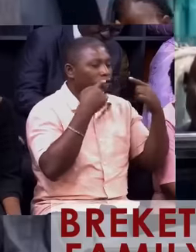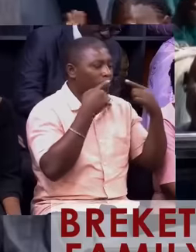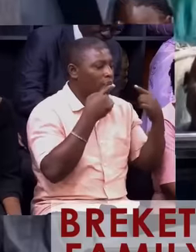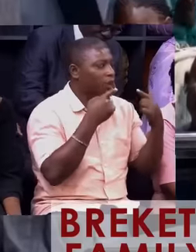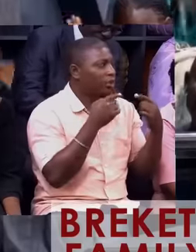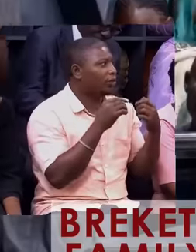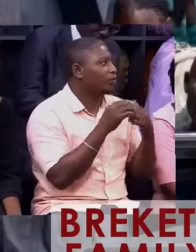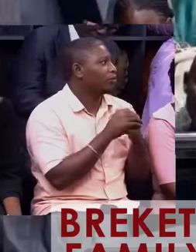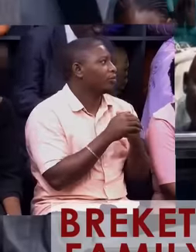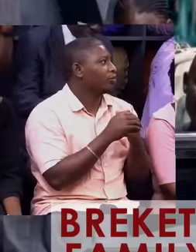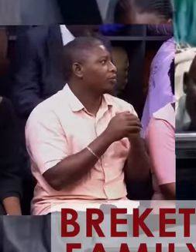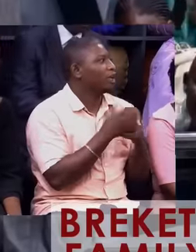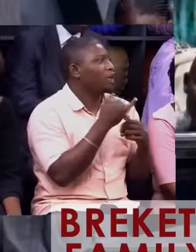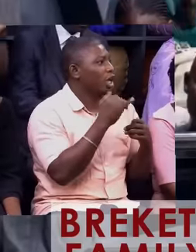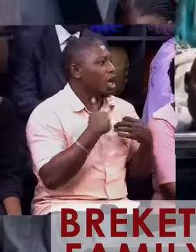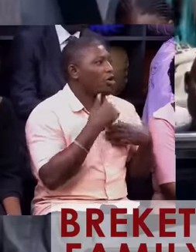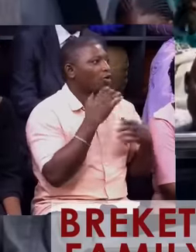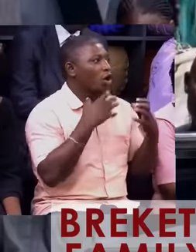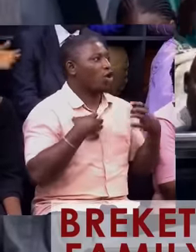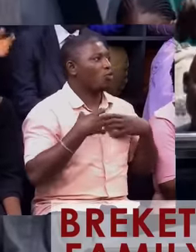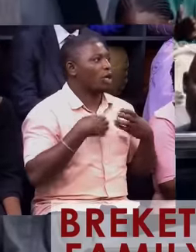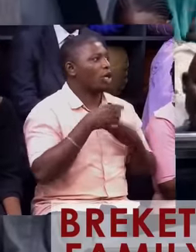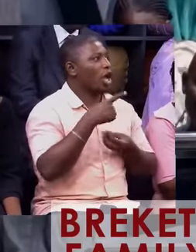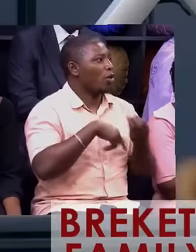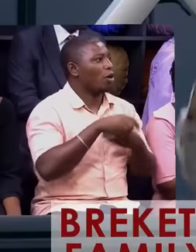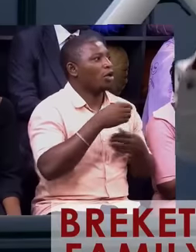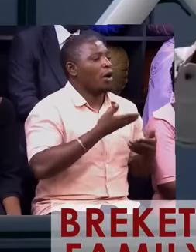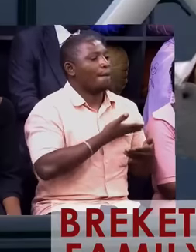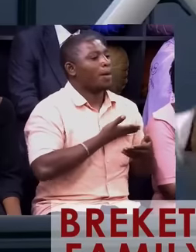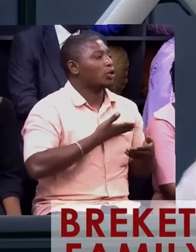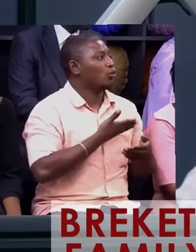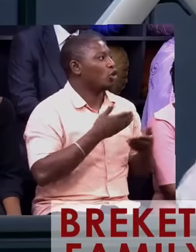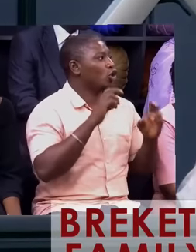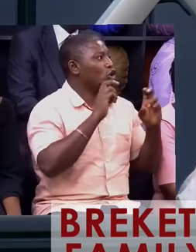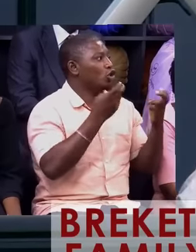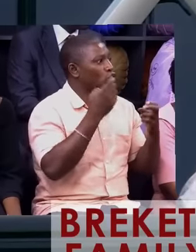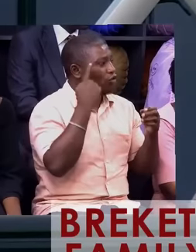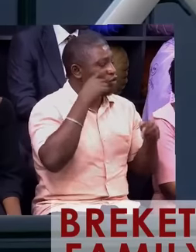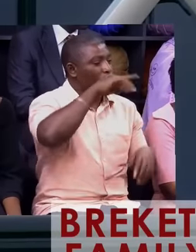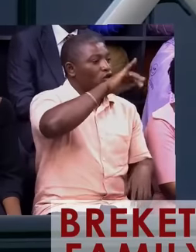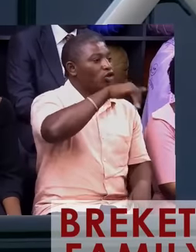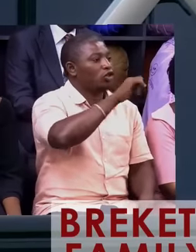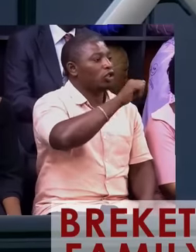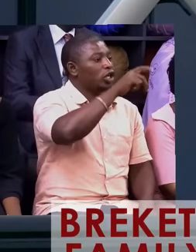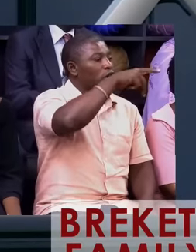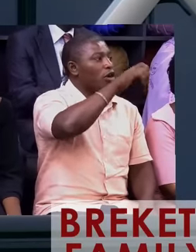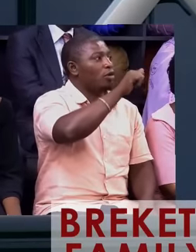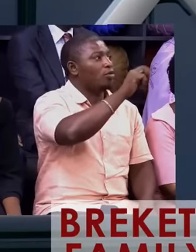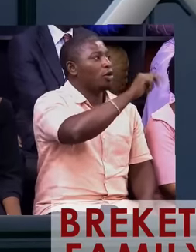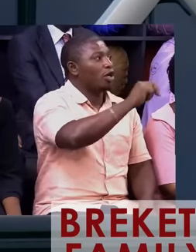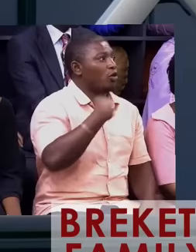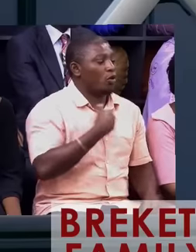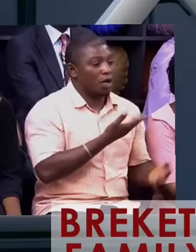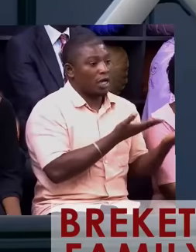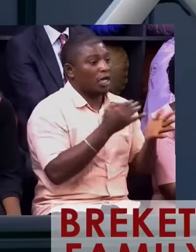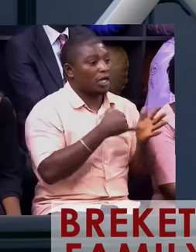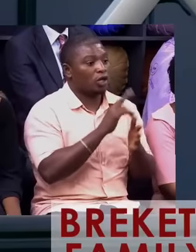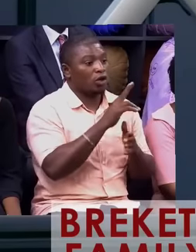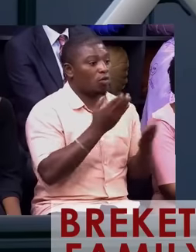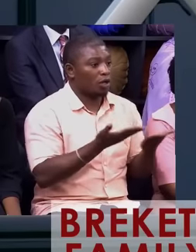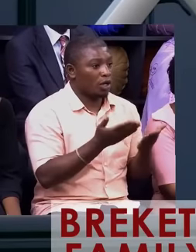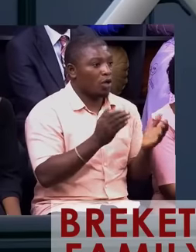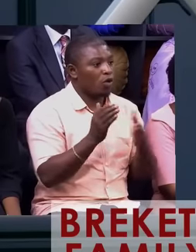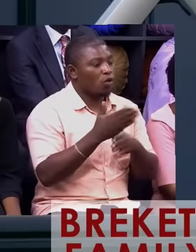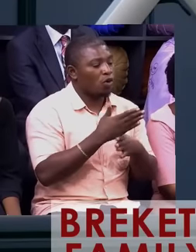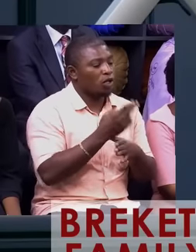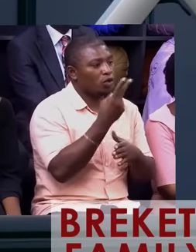and then the complain about passport issue for Japan we carry them up here with didn't the issue of